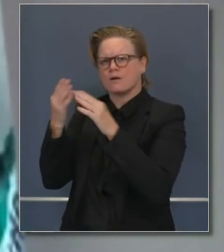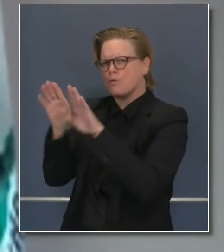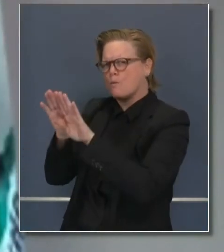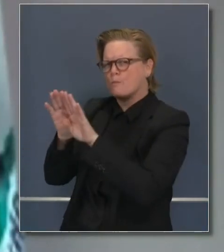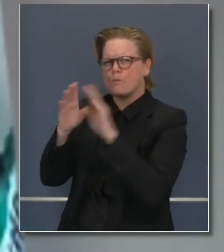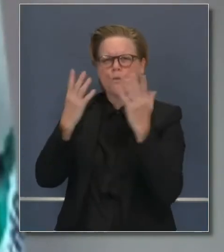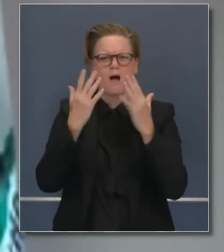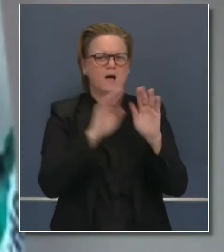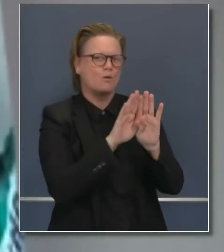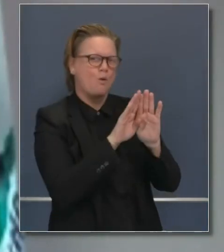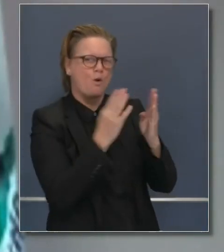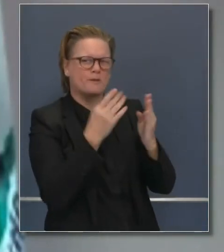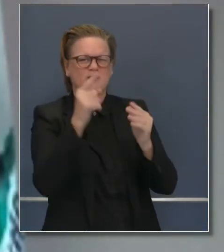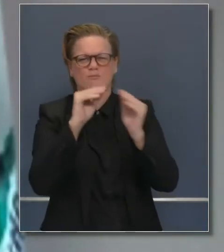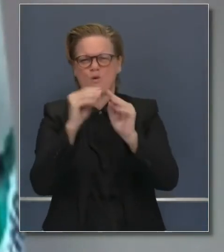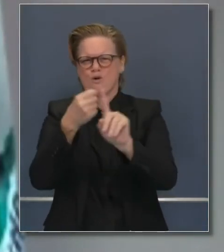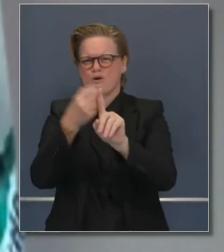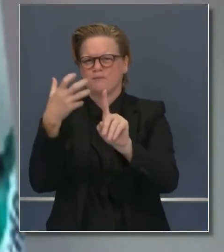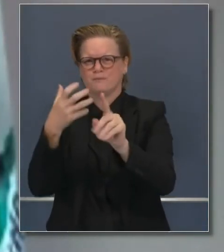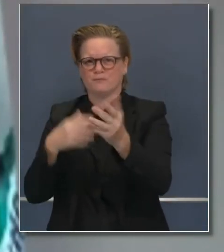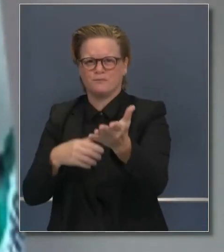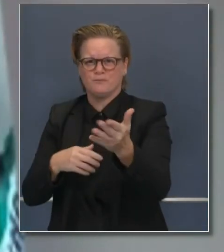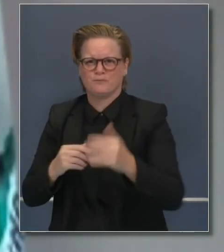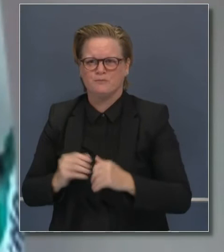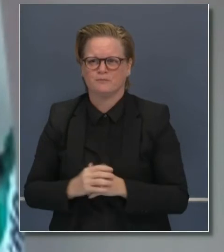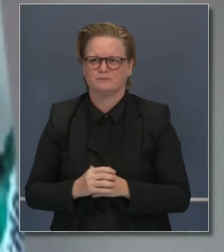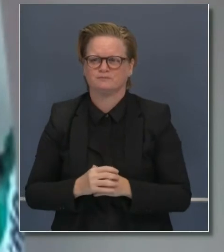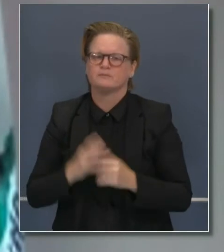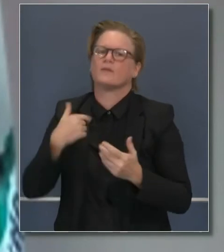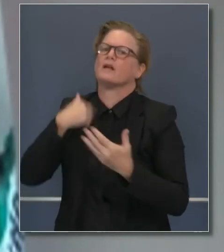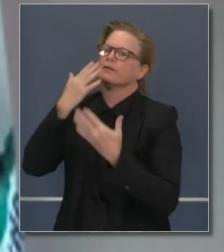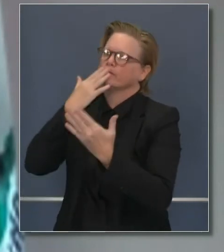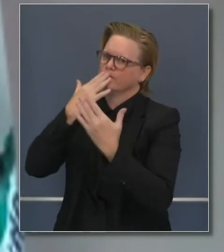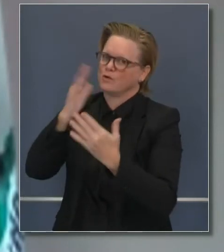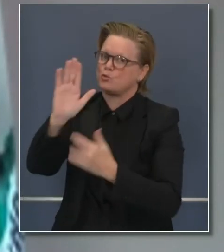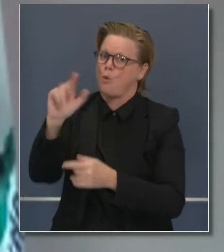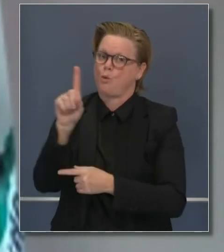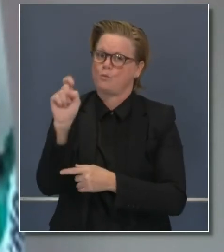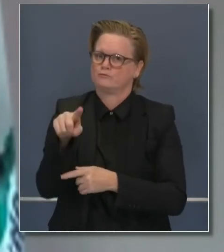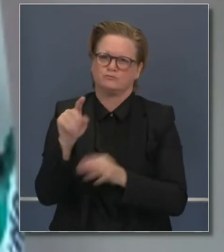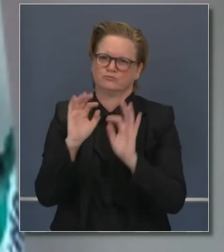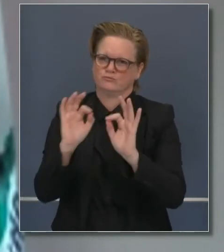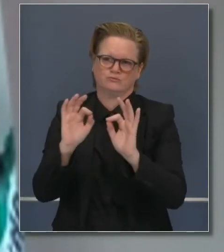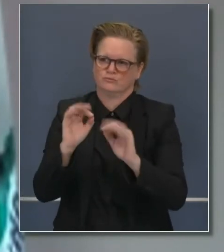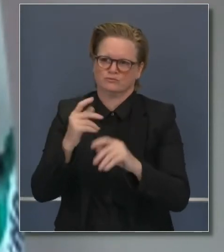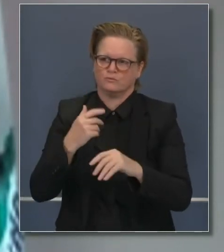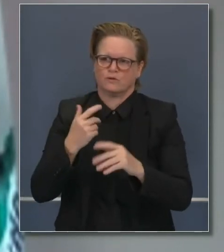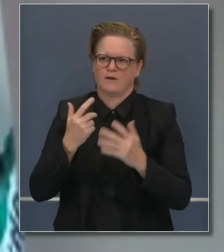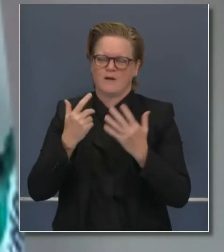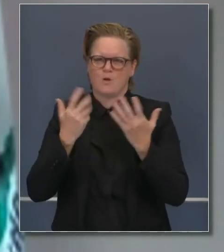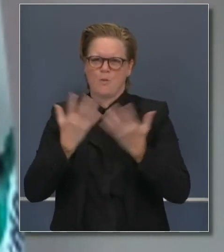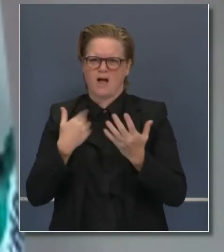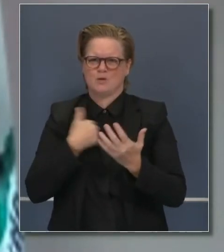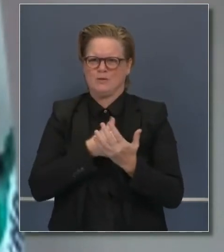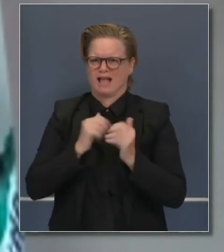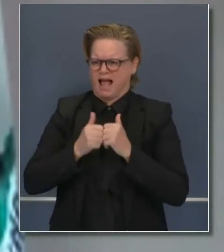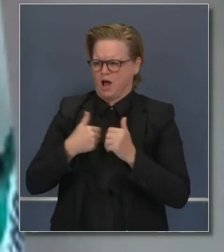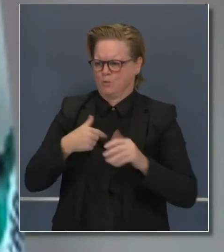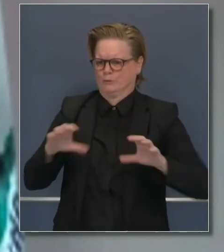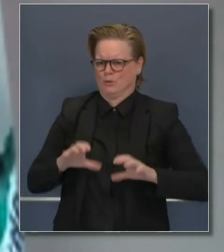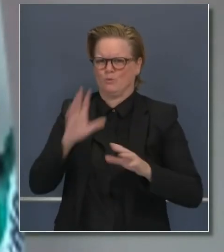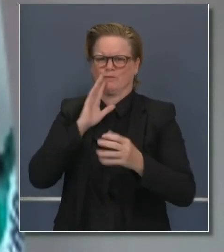to reiterate what we're doing today. Rather than get into each specific sector